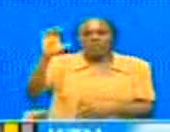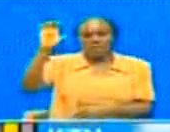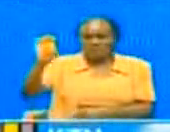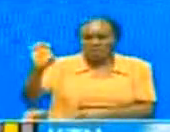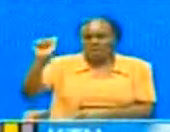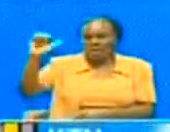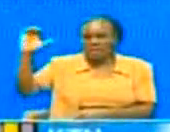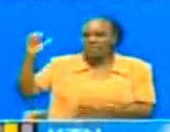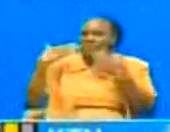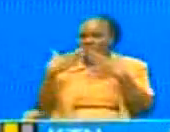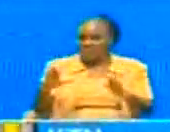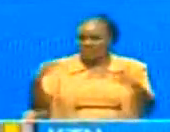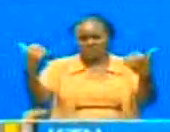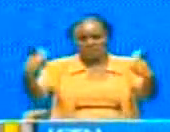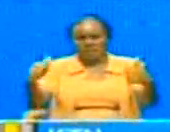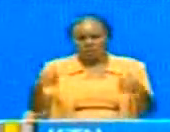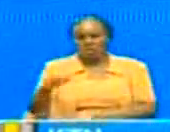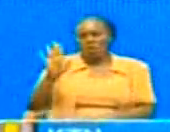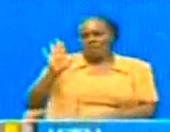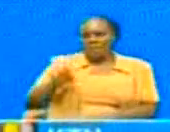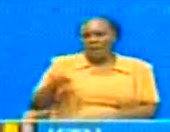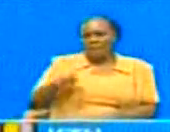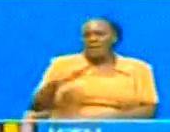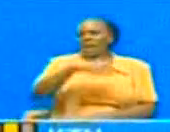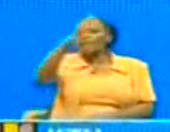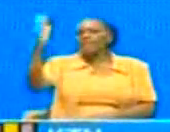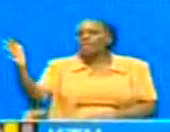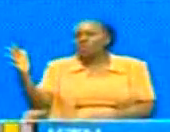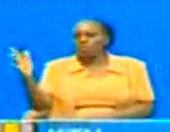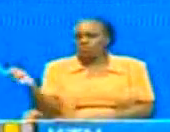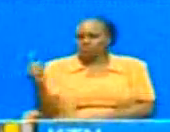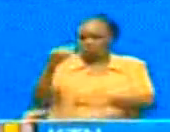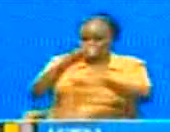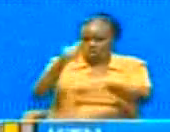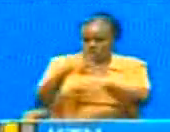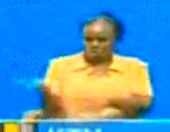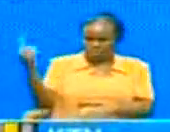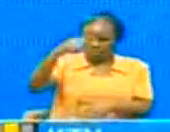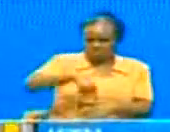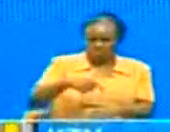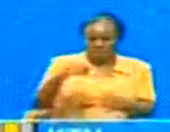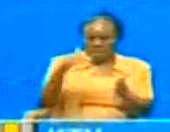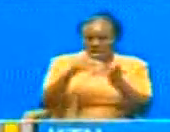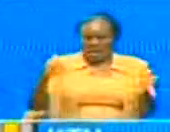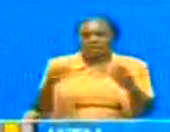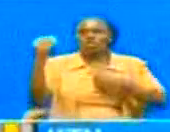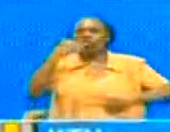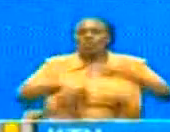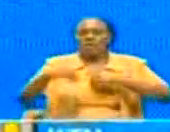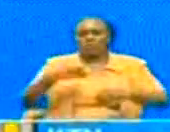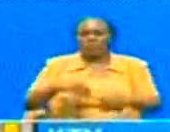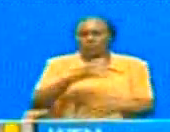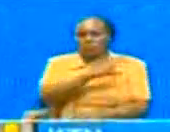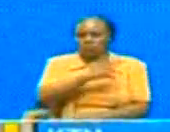EACC did not end there. Lands Cabinet Secretary Charity Ngilu was today summoned by the Anti-Corruption Agency over